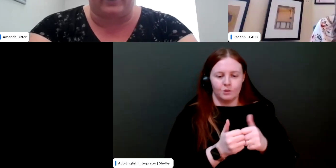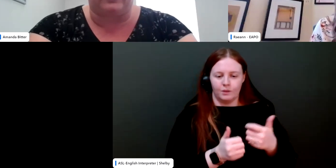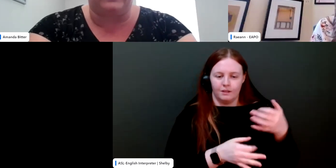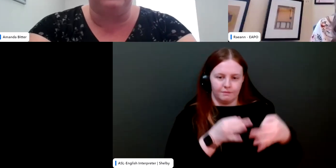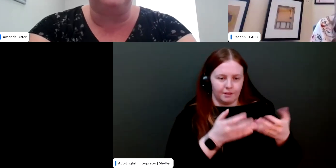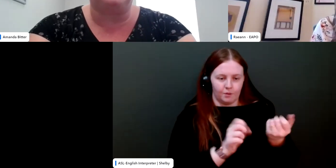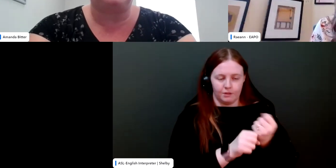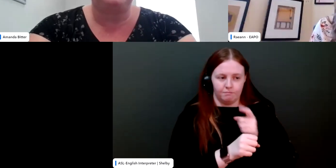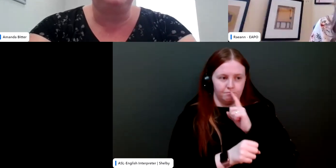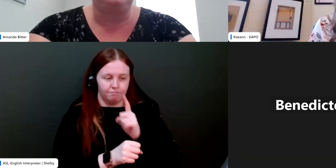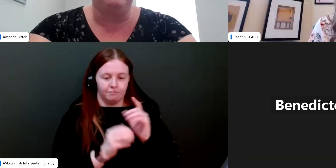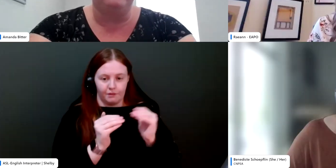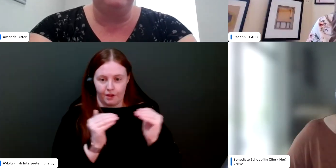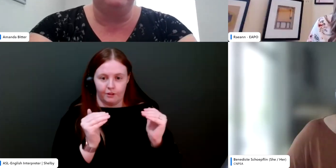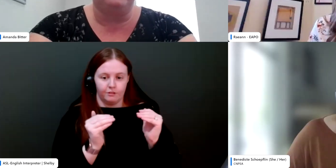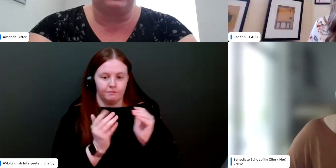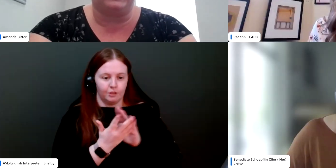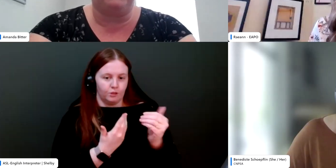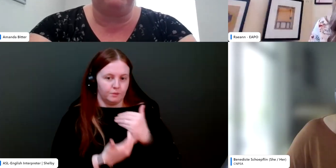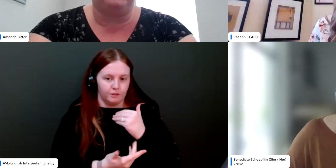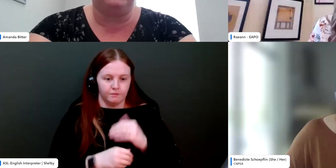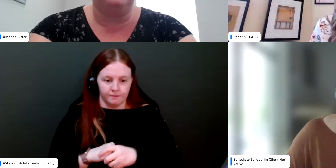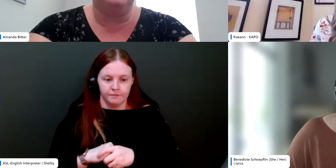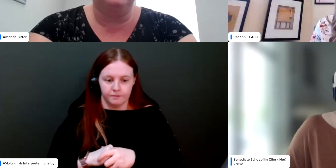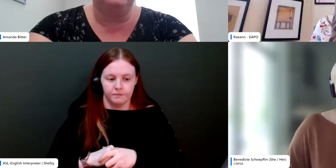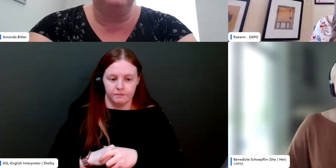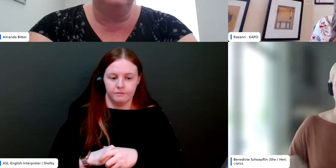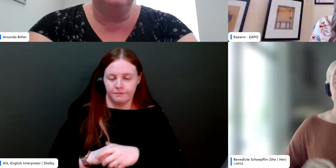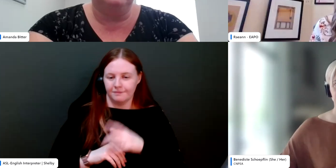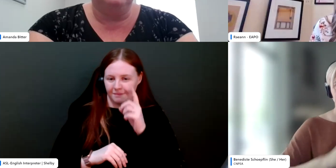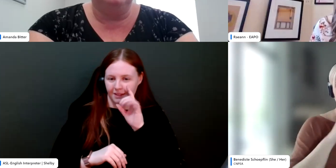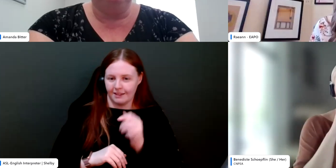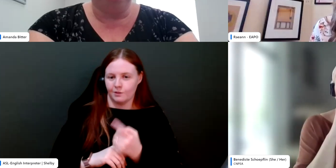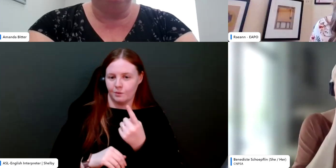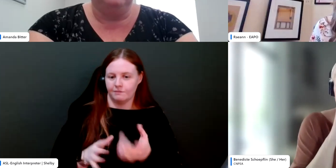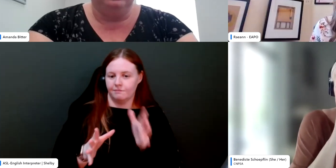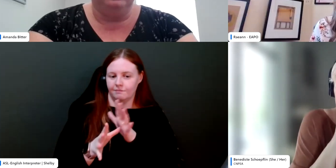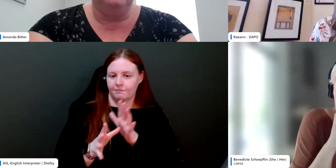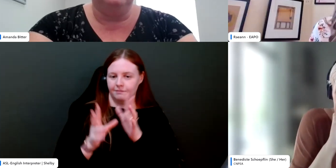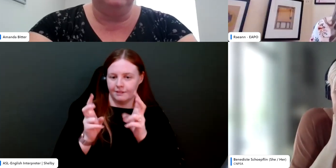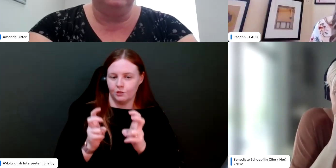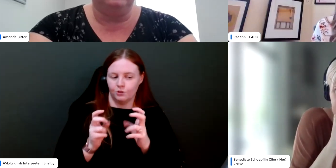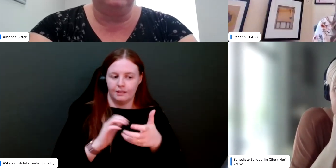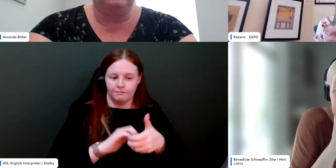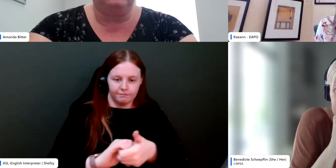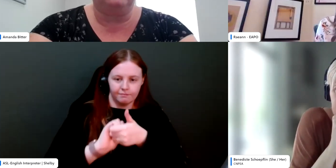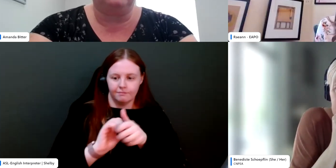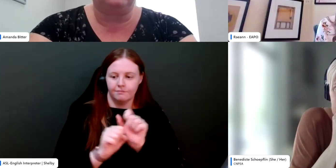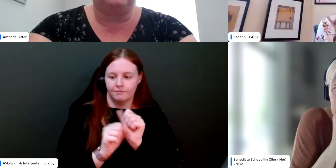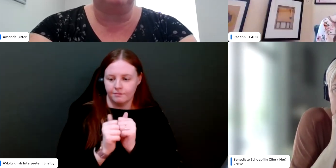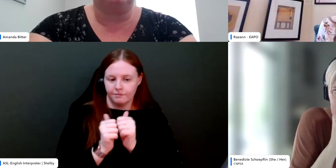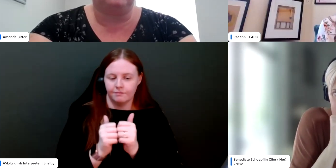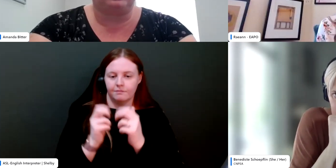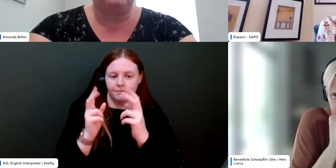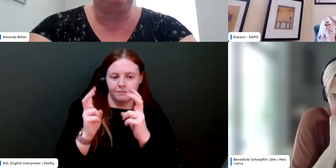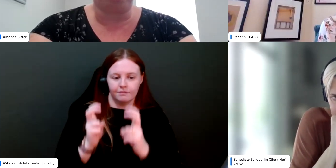and frank, right? Yeah, and I think that's one of the key issues is, that collaboration and speaking and going over and above, like you talk about speaking